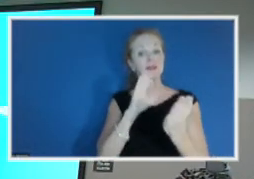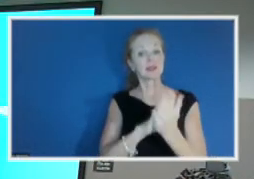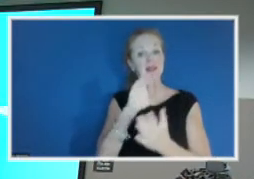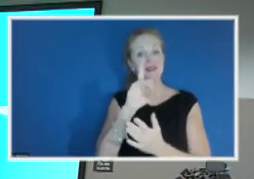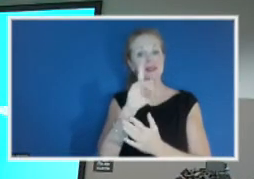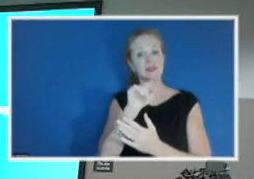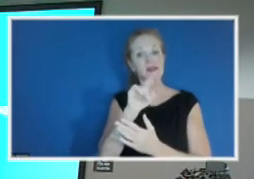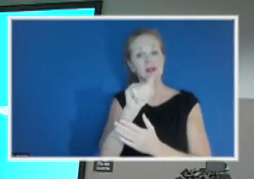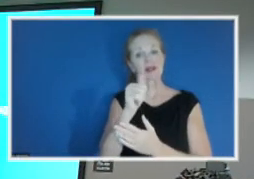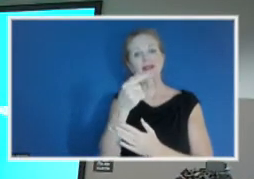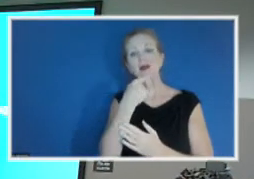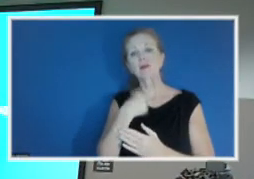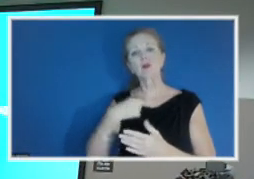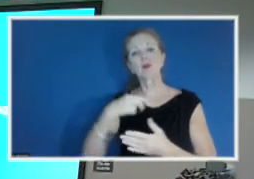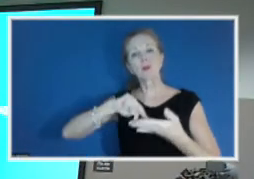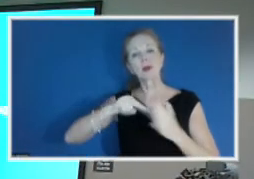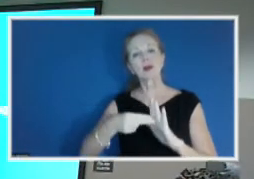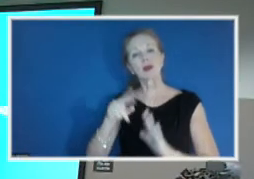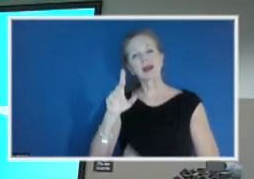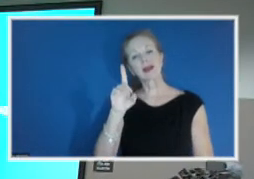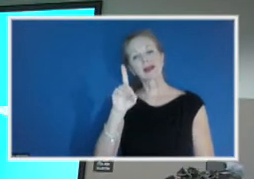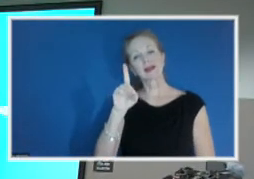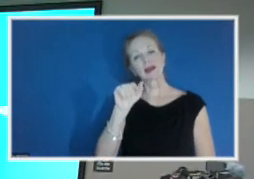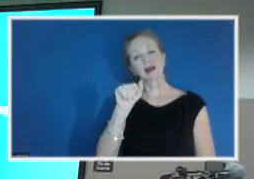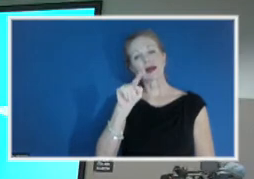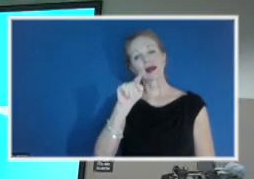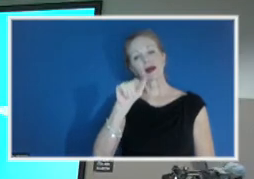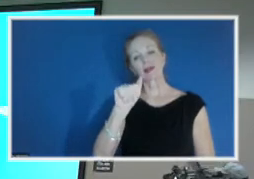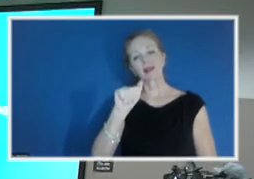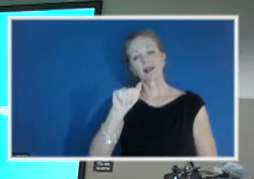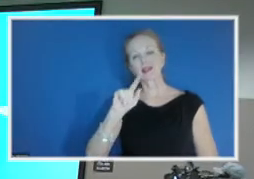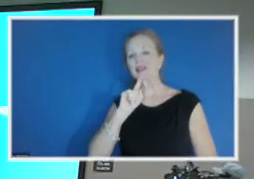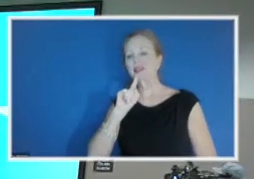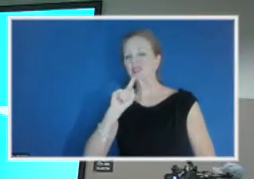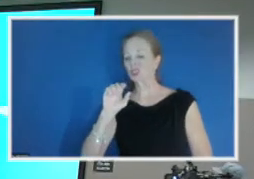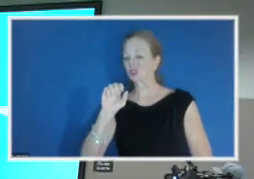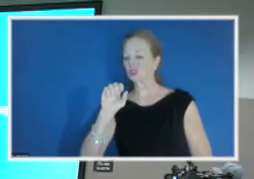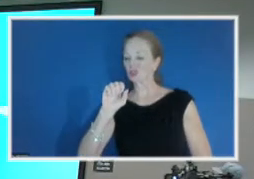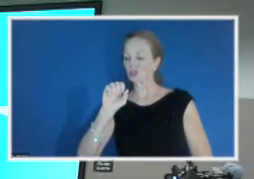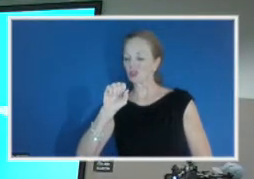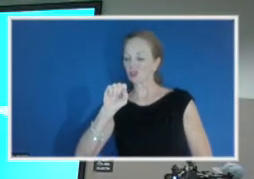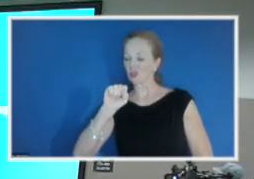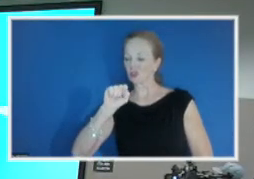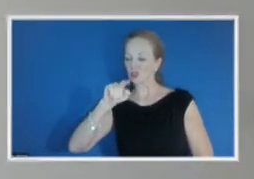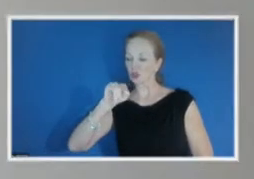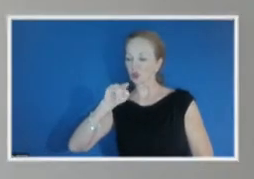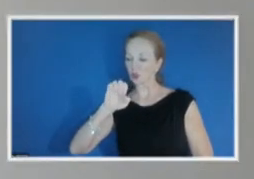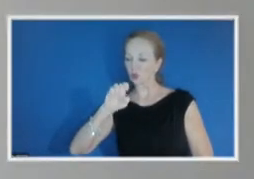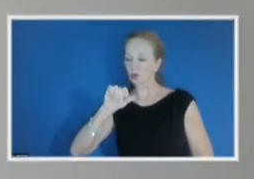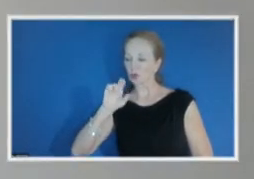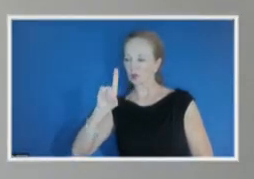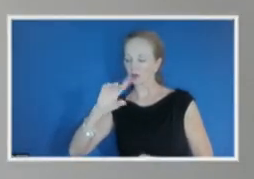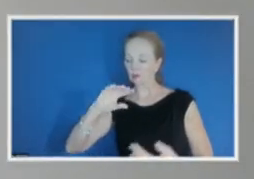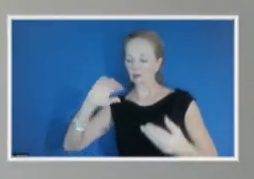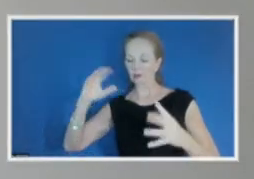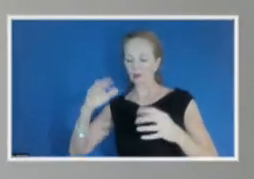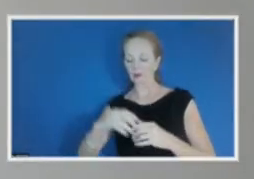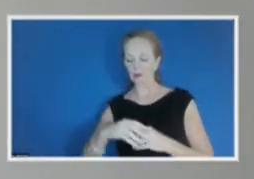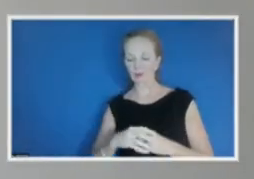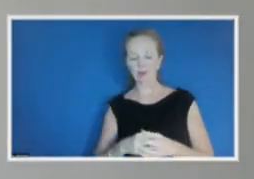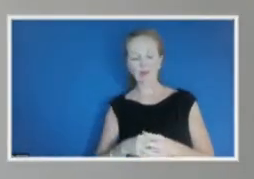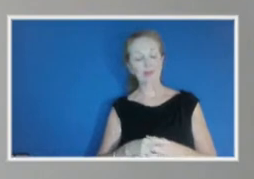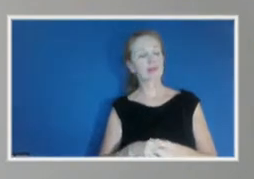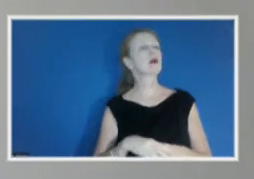mean when you say the data is skewed? Yes, ma'am. We had a full transition of the team in December. So the team that began